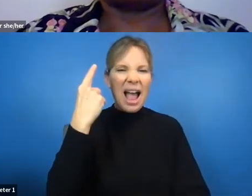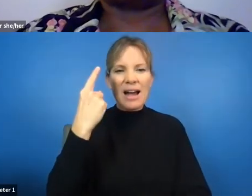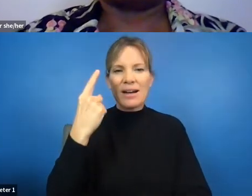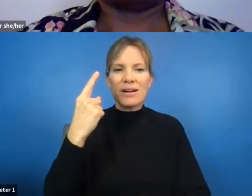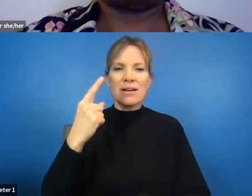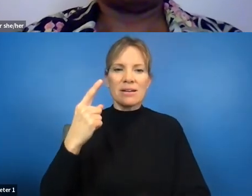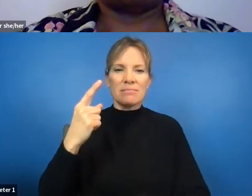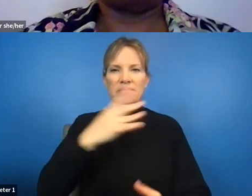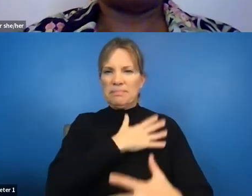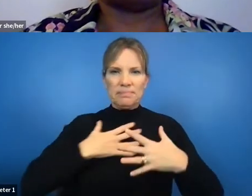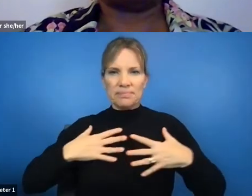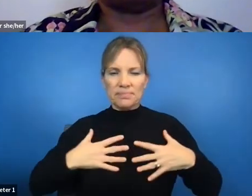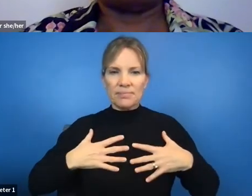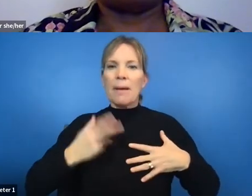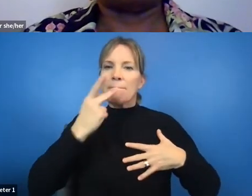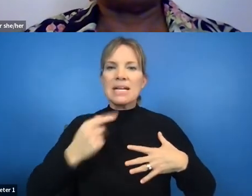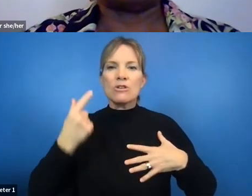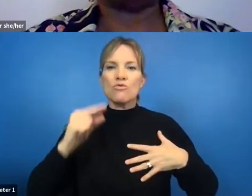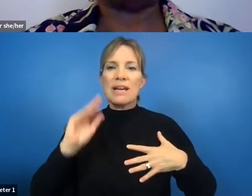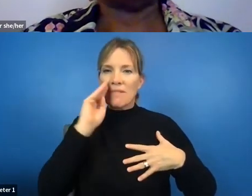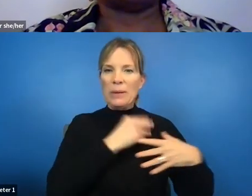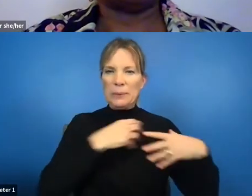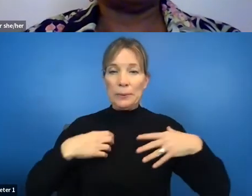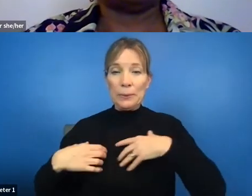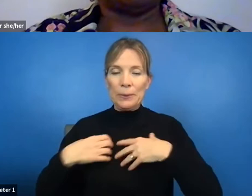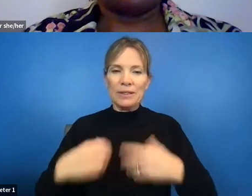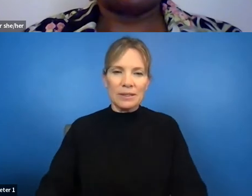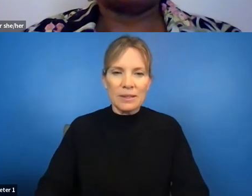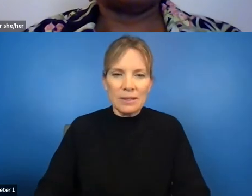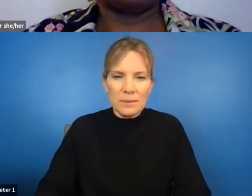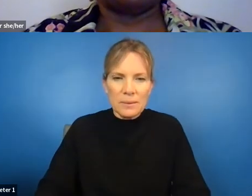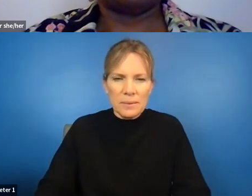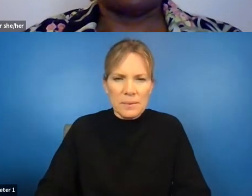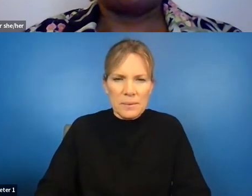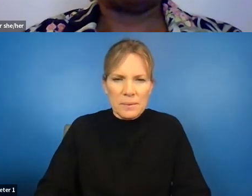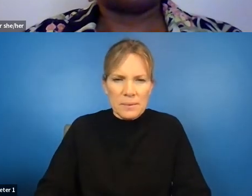with black background and pink and green flowers. And I